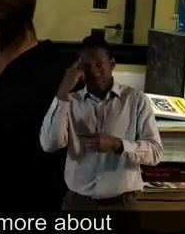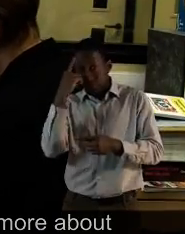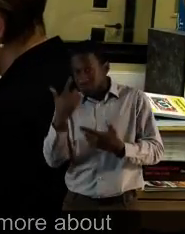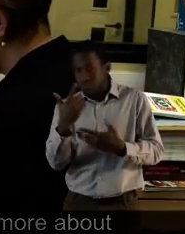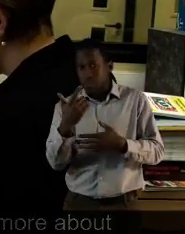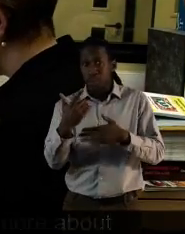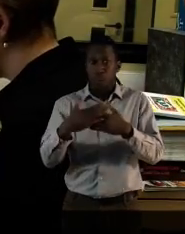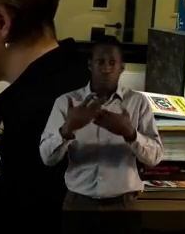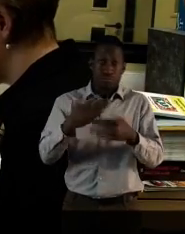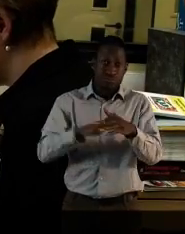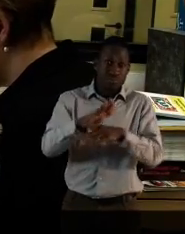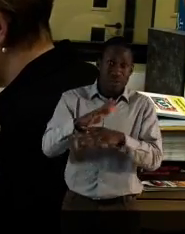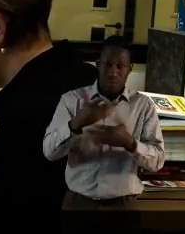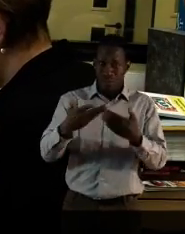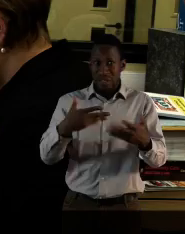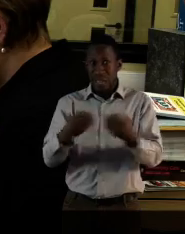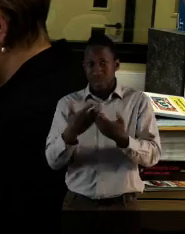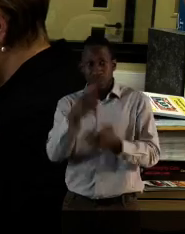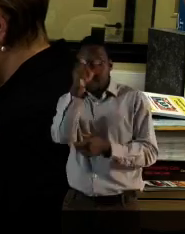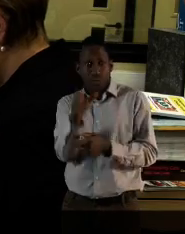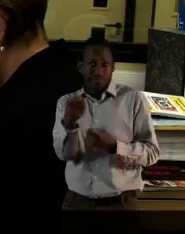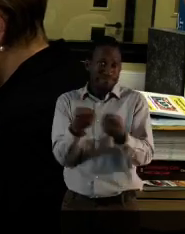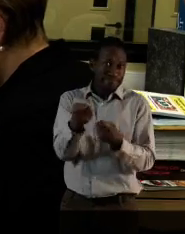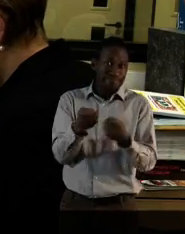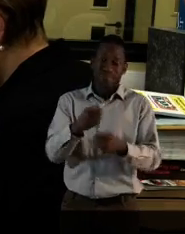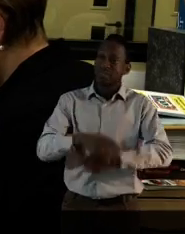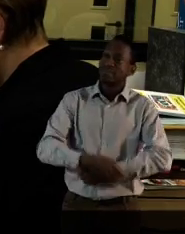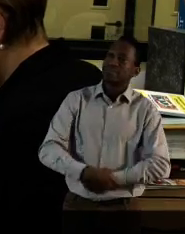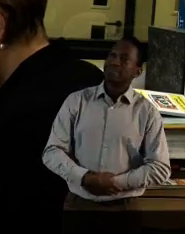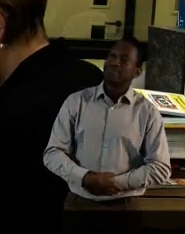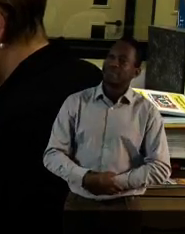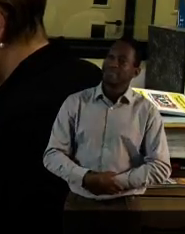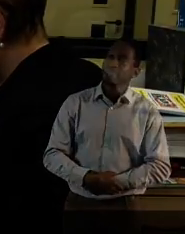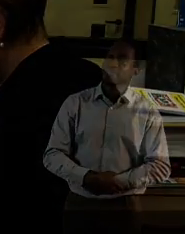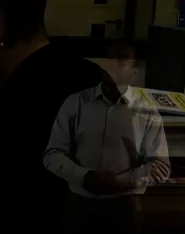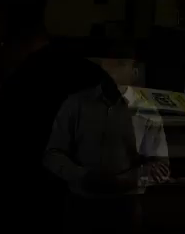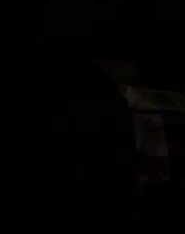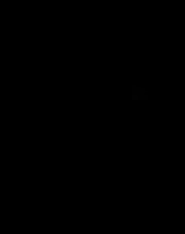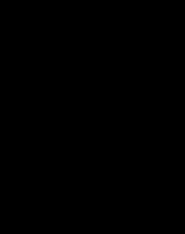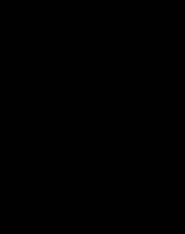I'm just wondering, could we maybe look at a Tuesday, because Tuesdays